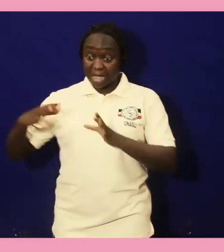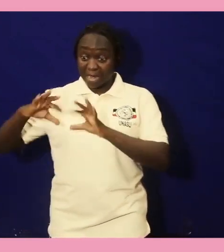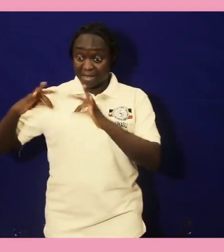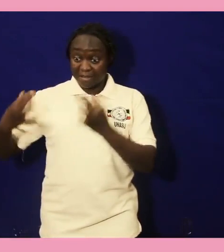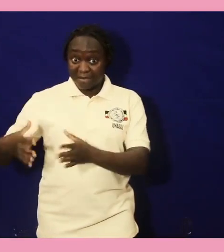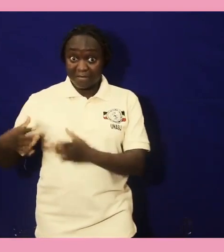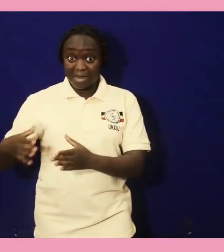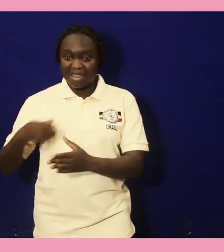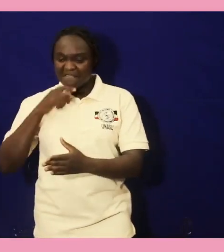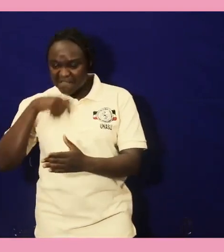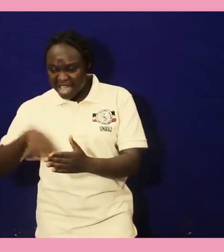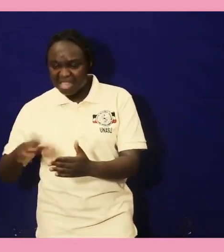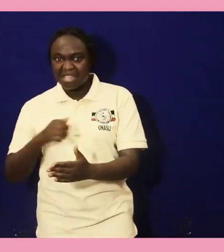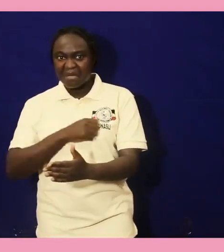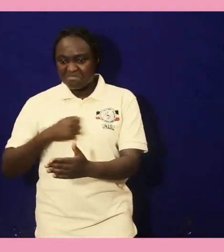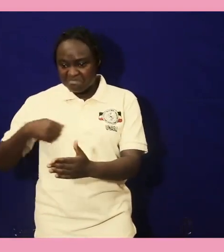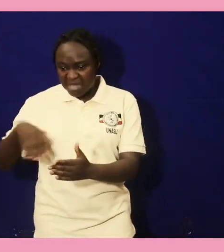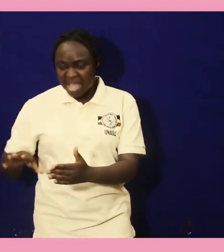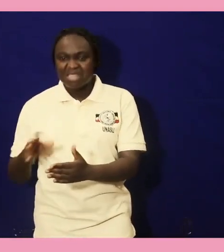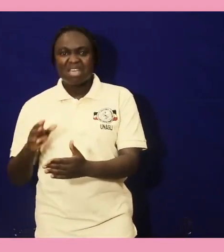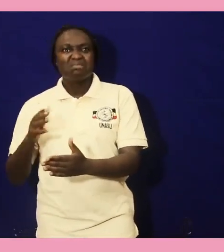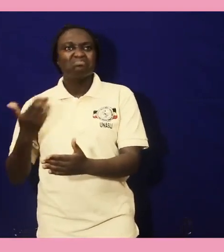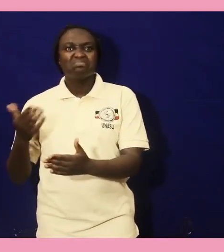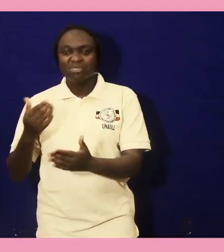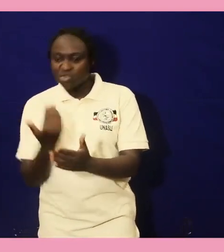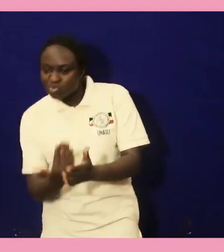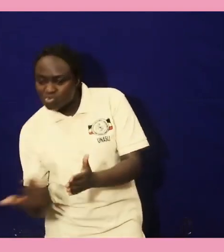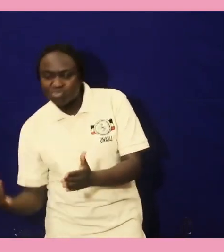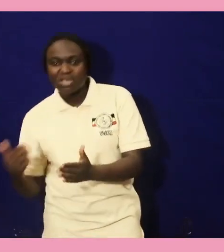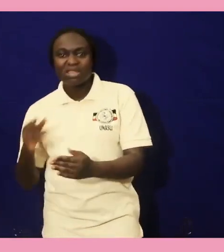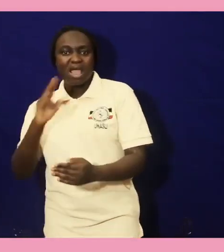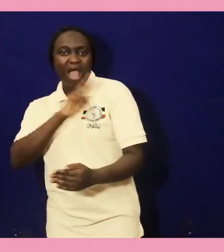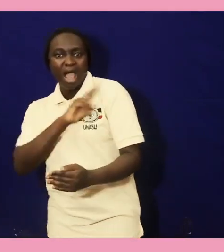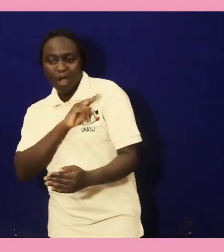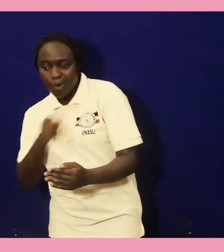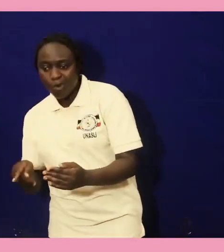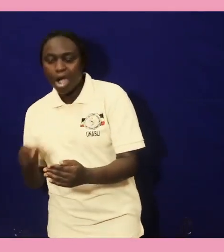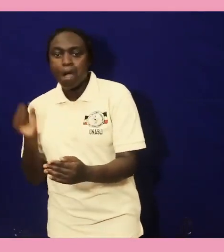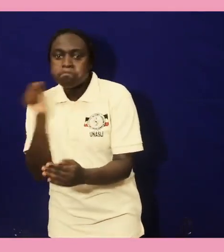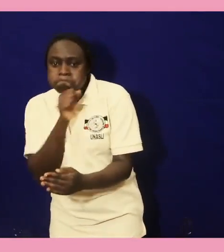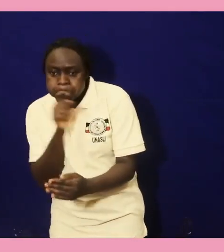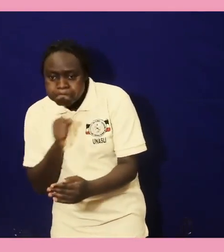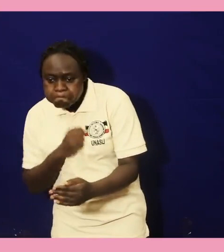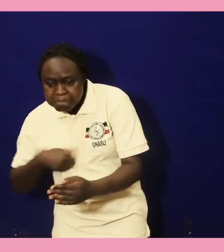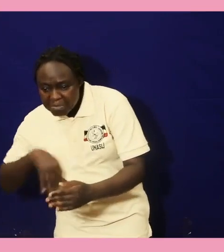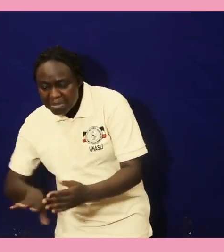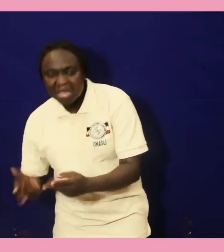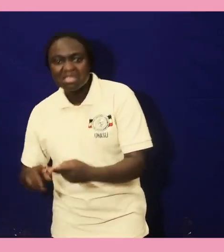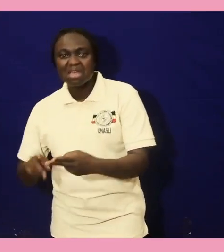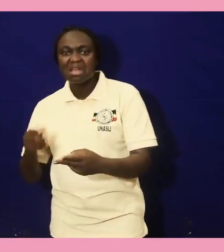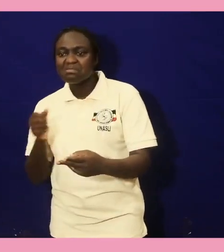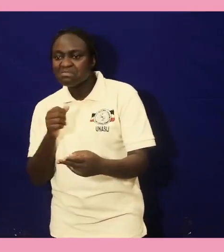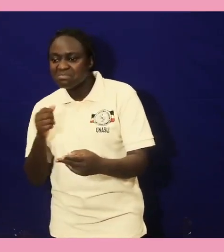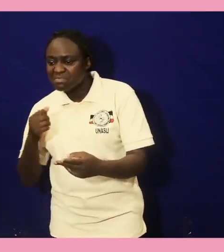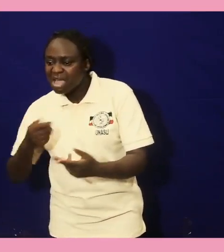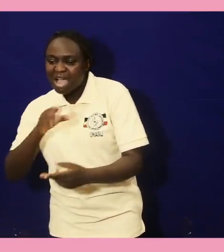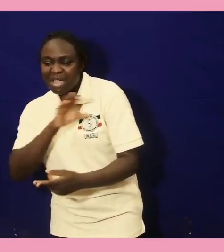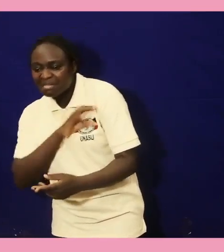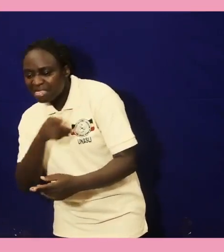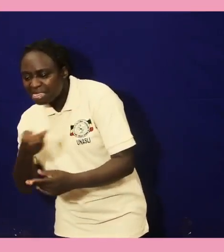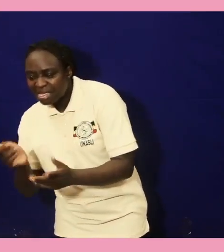and the children and other relatives, uncles, aunt,